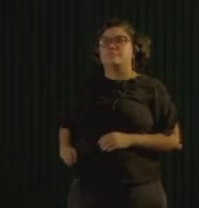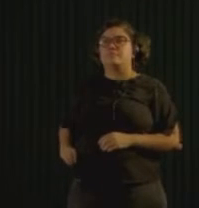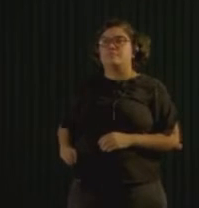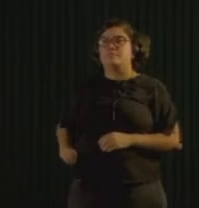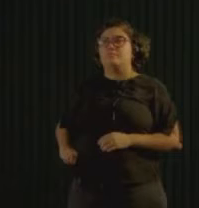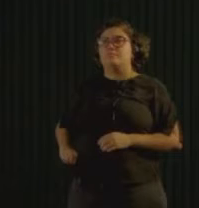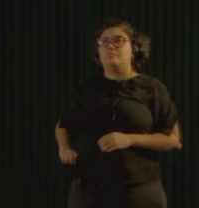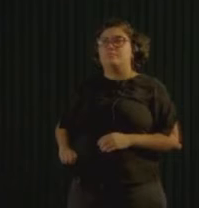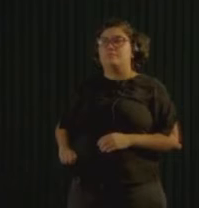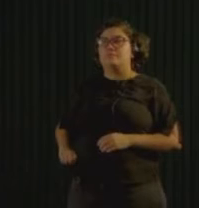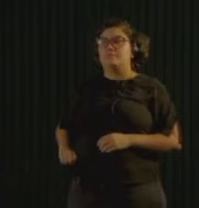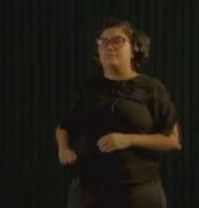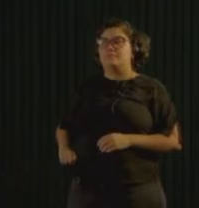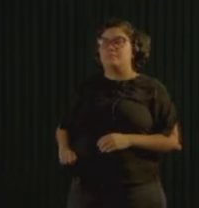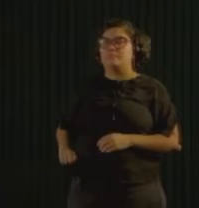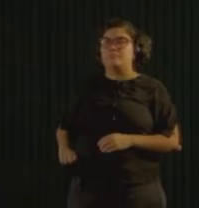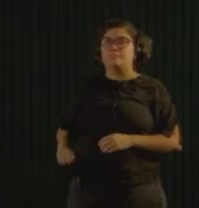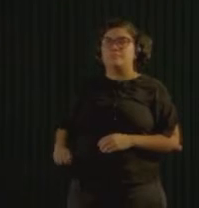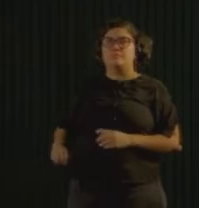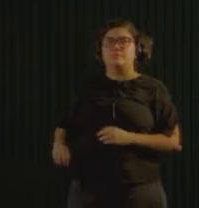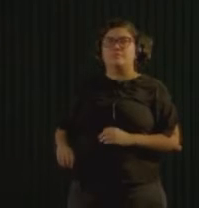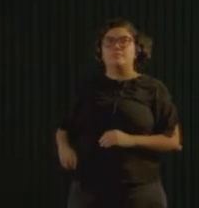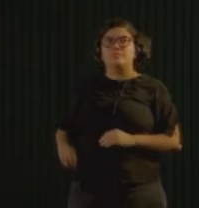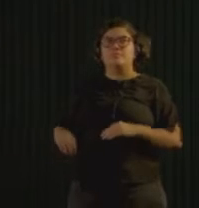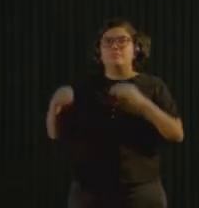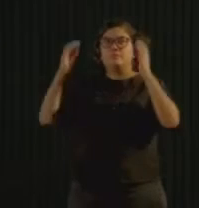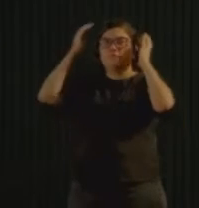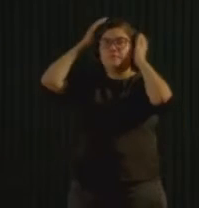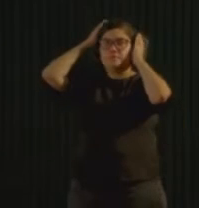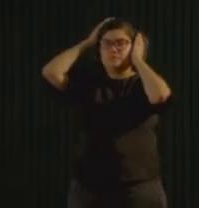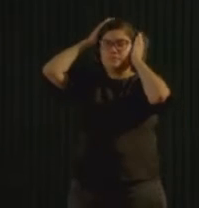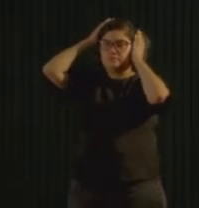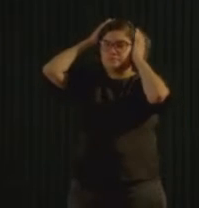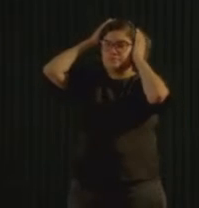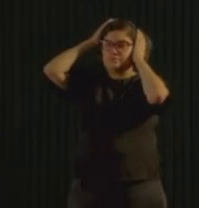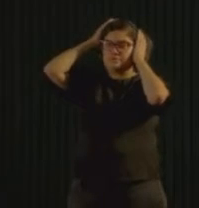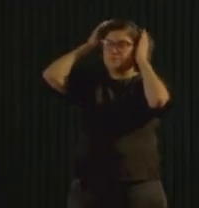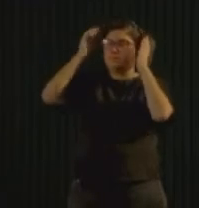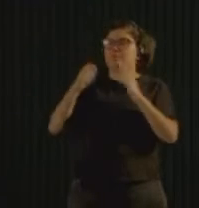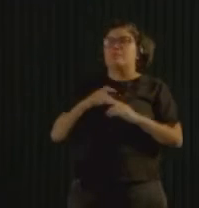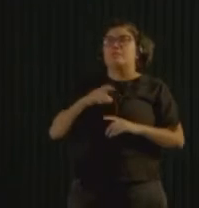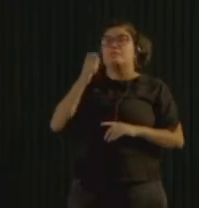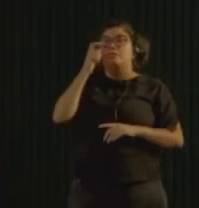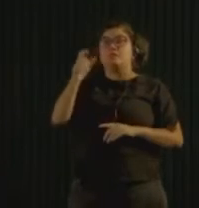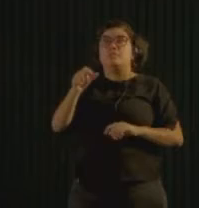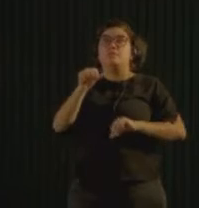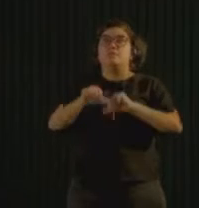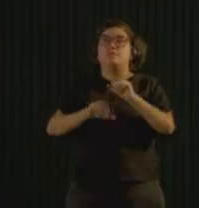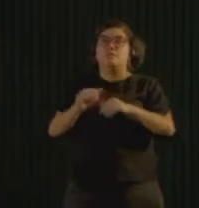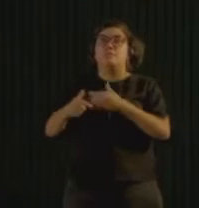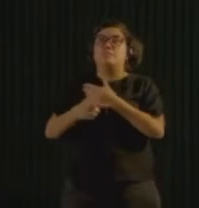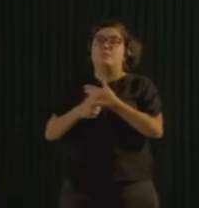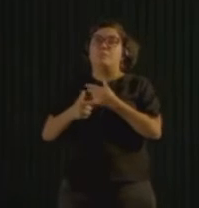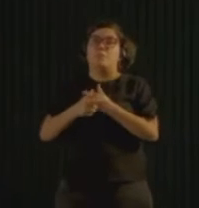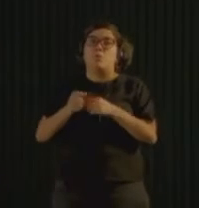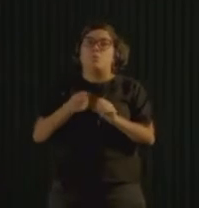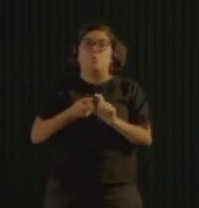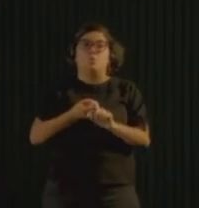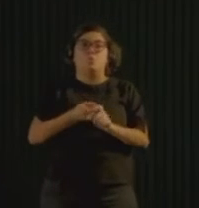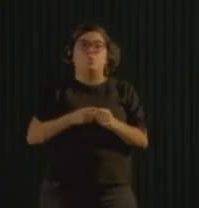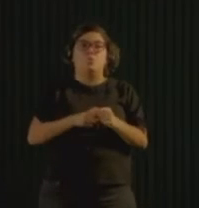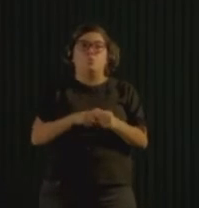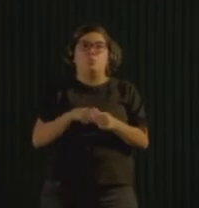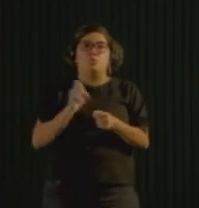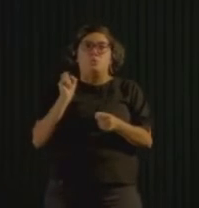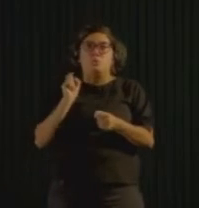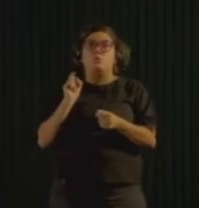really interested in changing the role of profit in a for-profit company from being the purpose of the company to being an